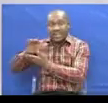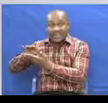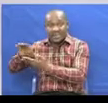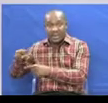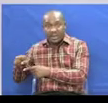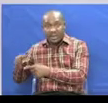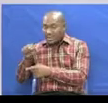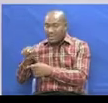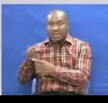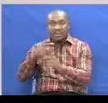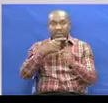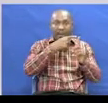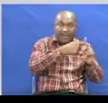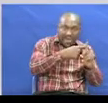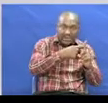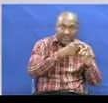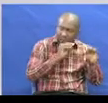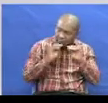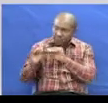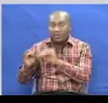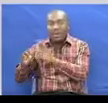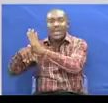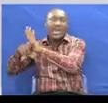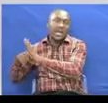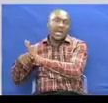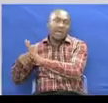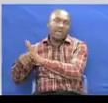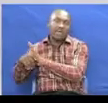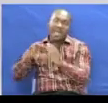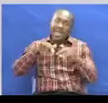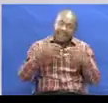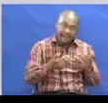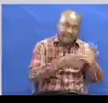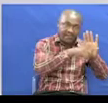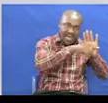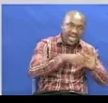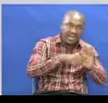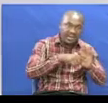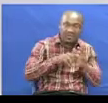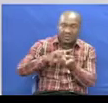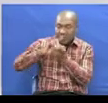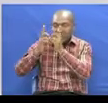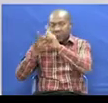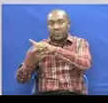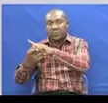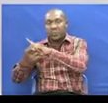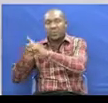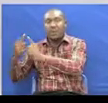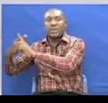is going to change. If it was positive, it's going to be negative. If it was plus,